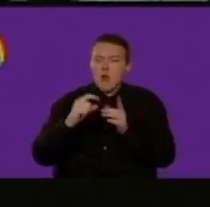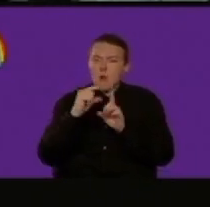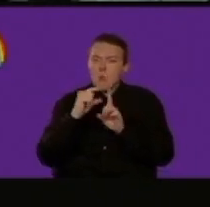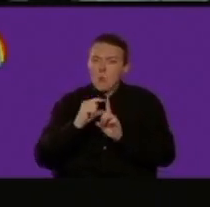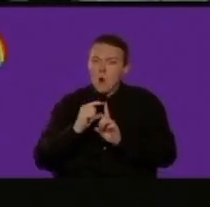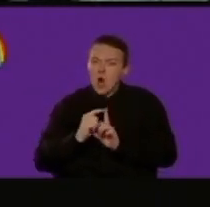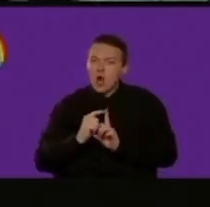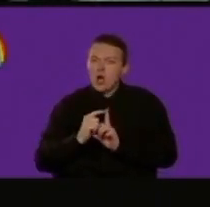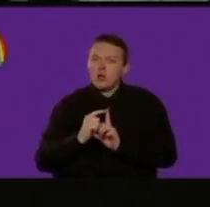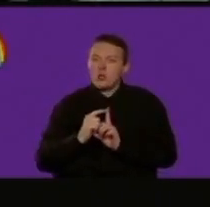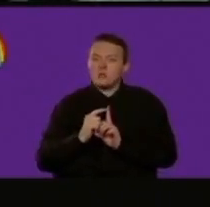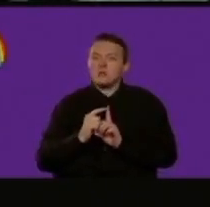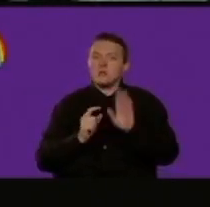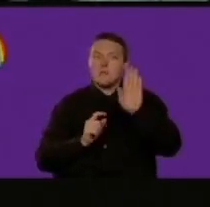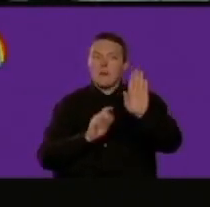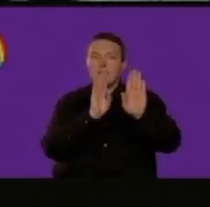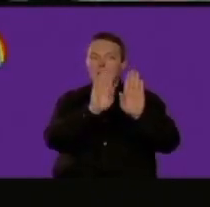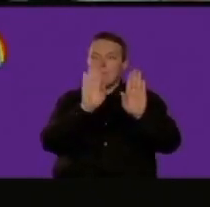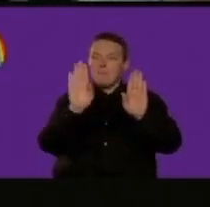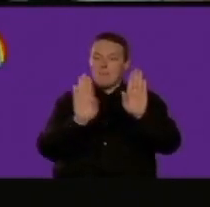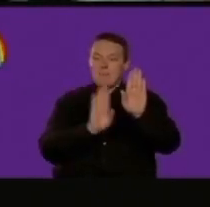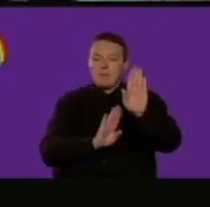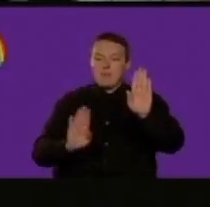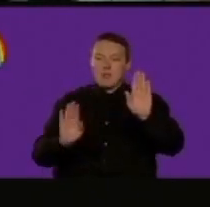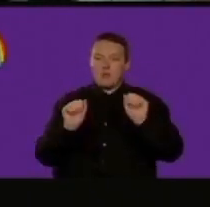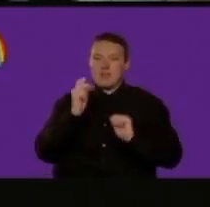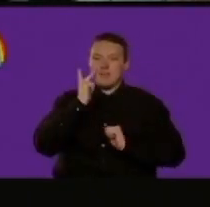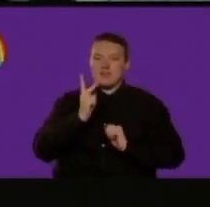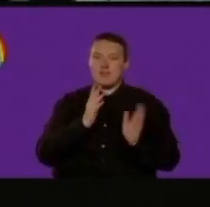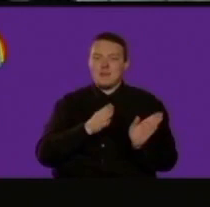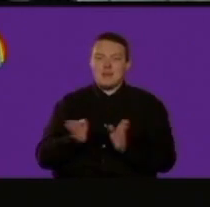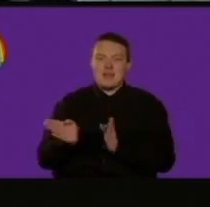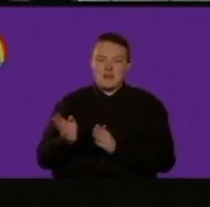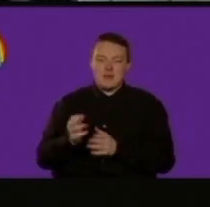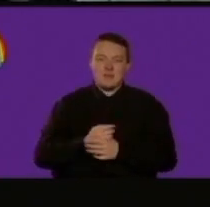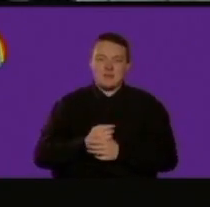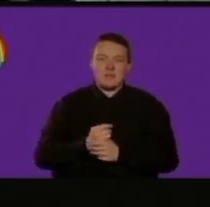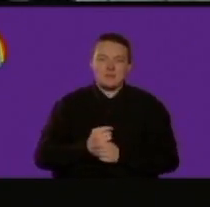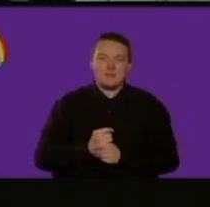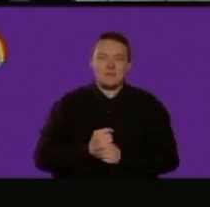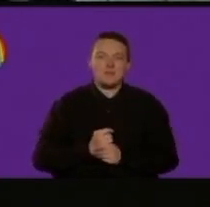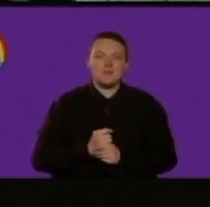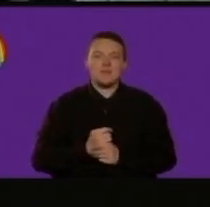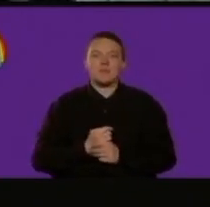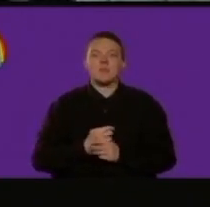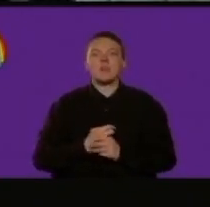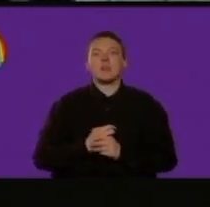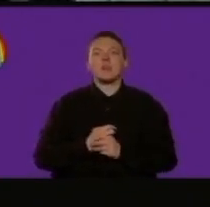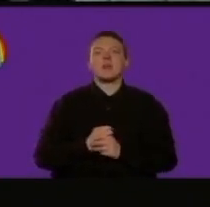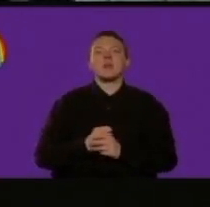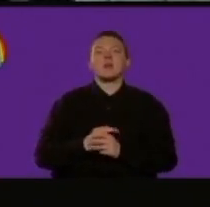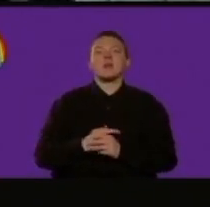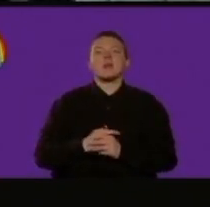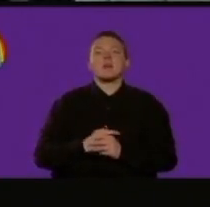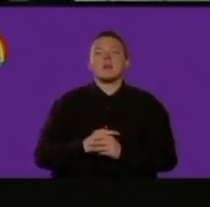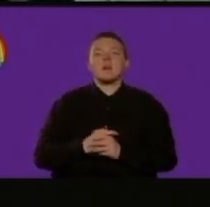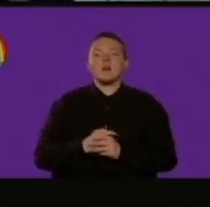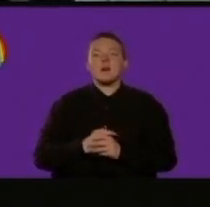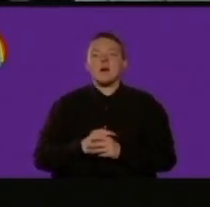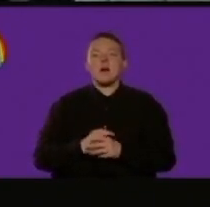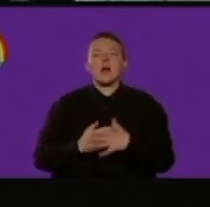can work with the arts, with the technology, and